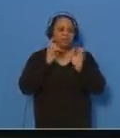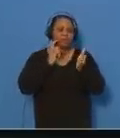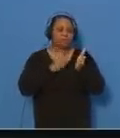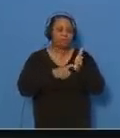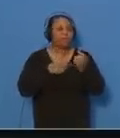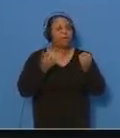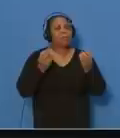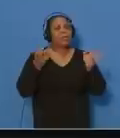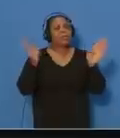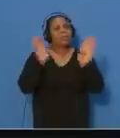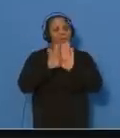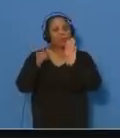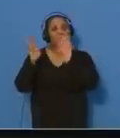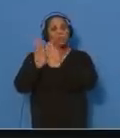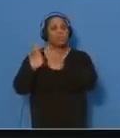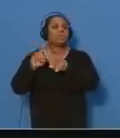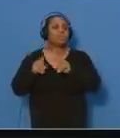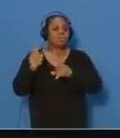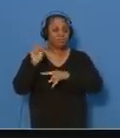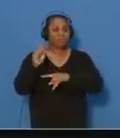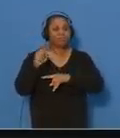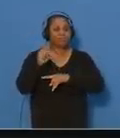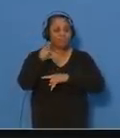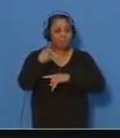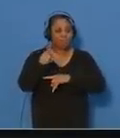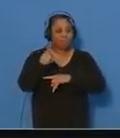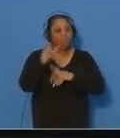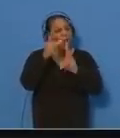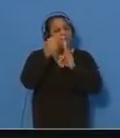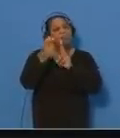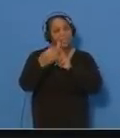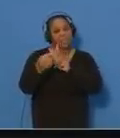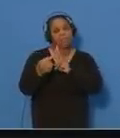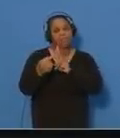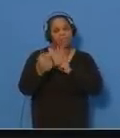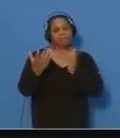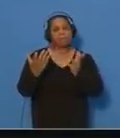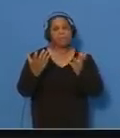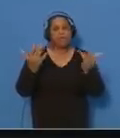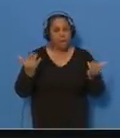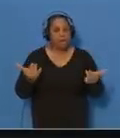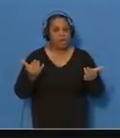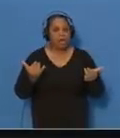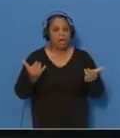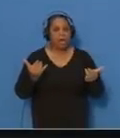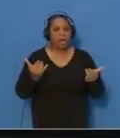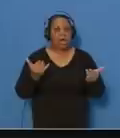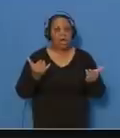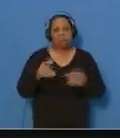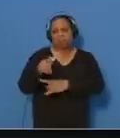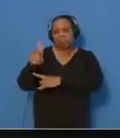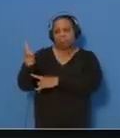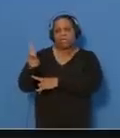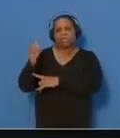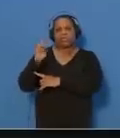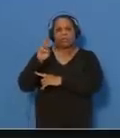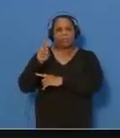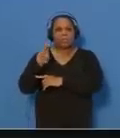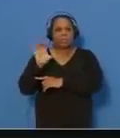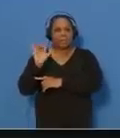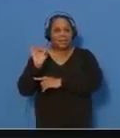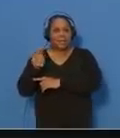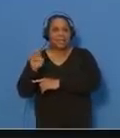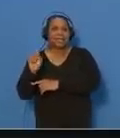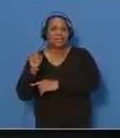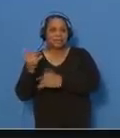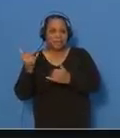will be closed. However, they were given the particular option. At this point in time, I will hand over to Minister Keynes, who will give an update on